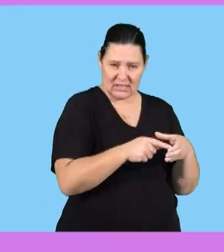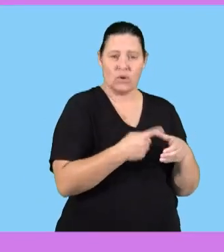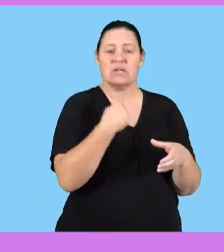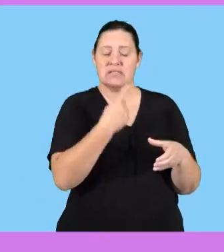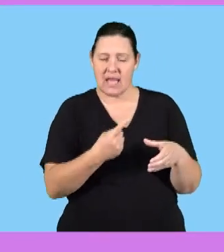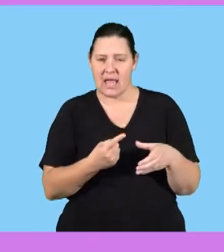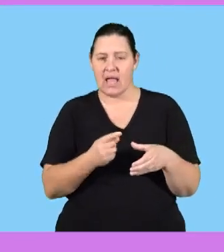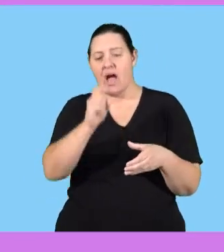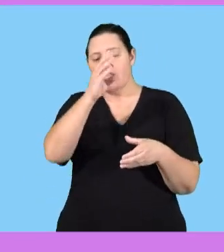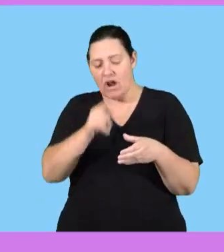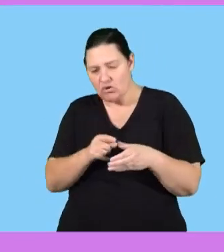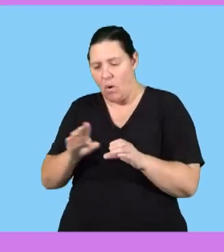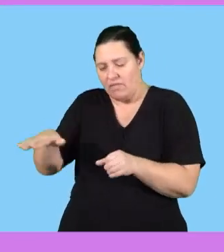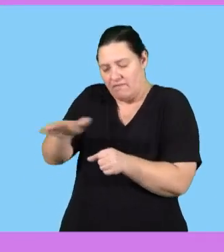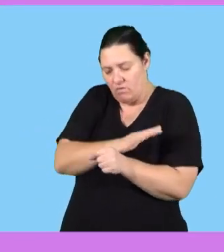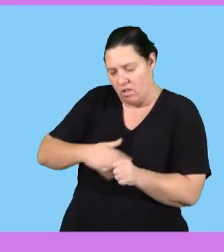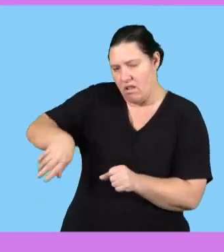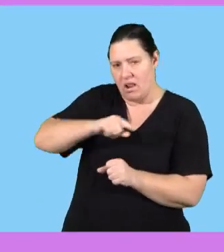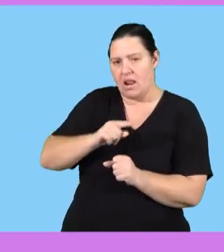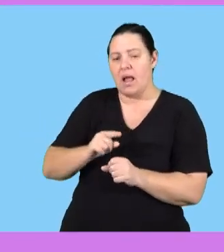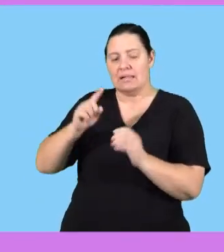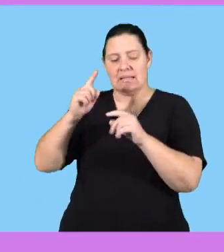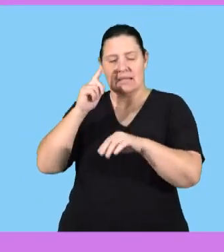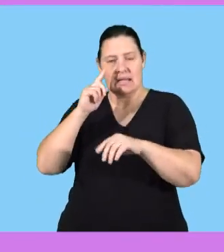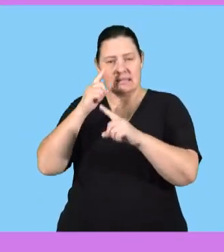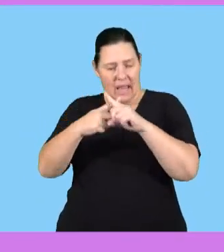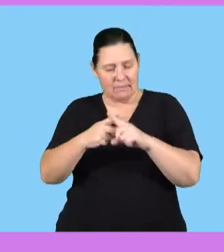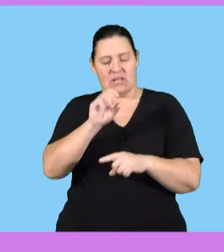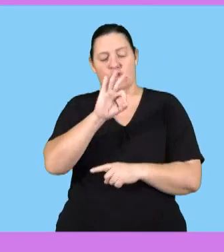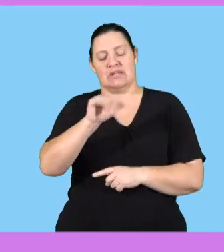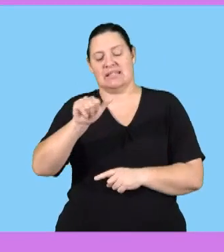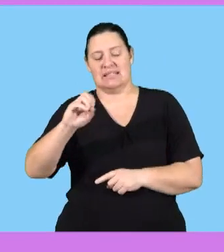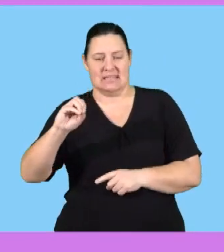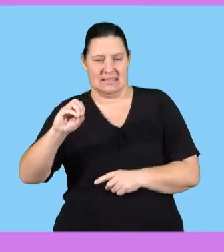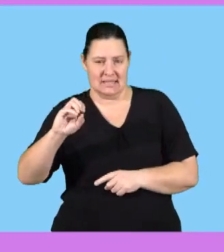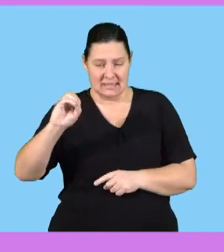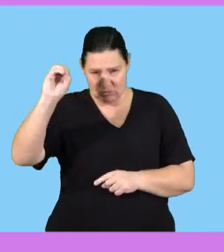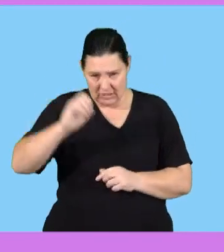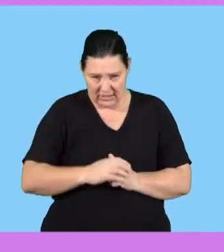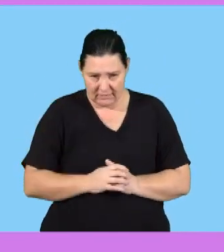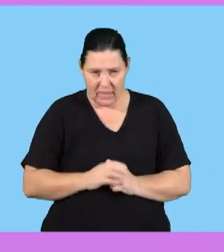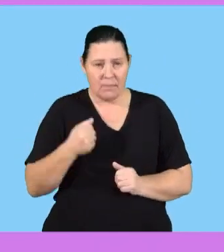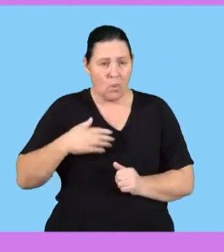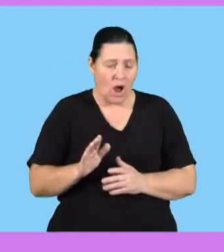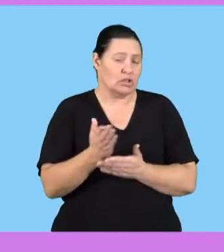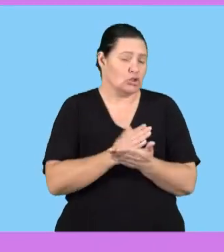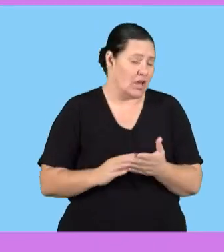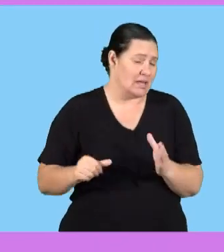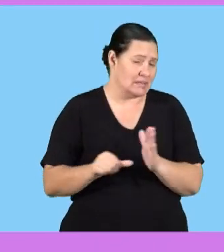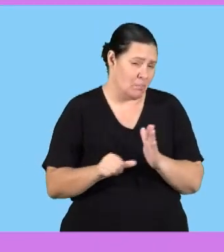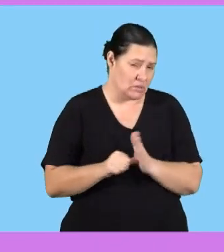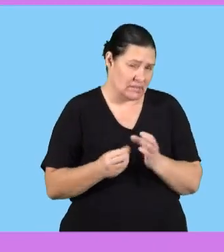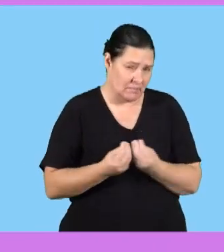degrees, and we say the fraction of the whole multiply by 360 degrees. And now I want to share something